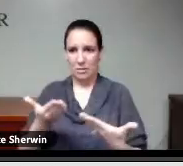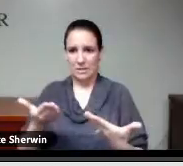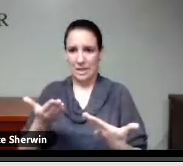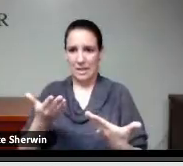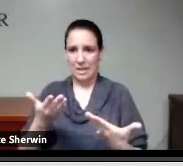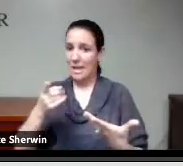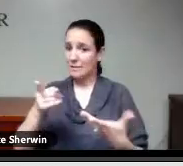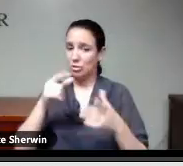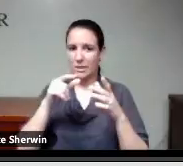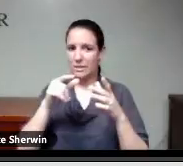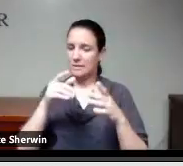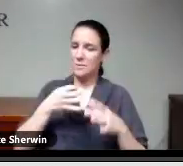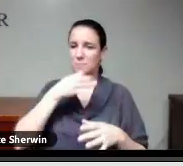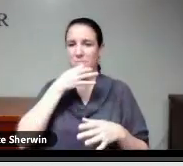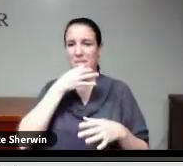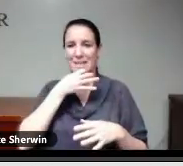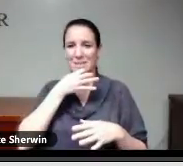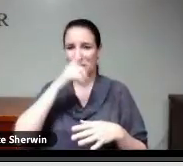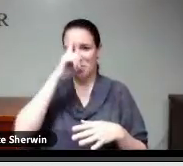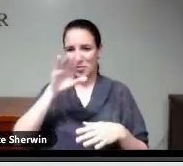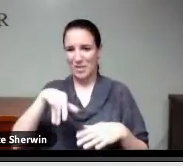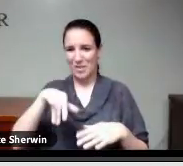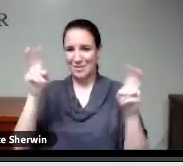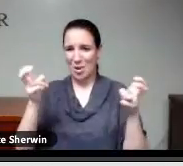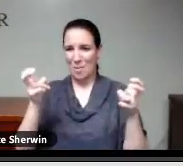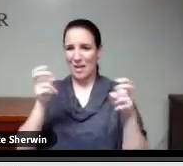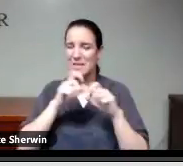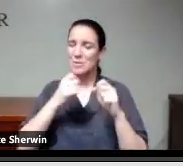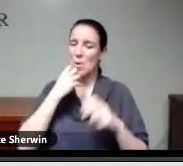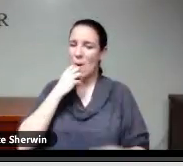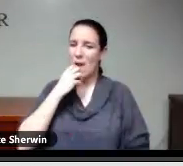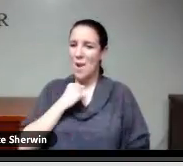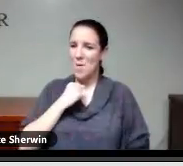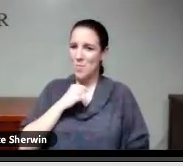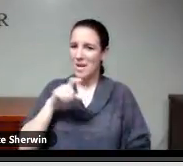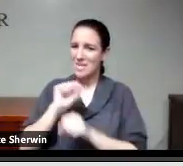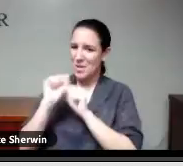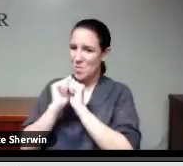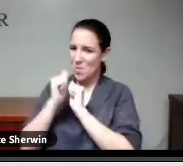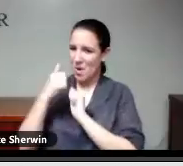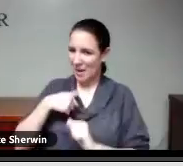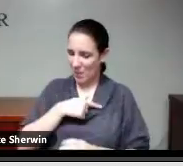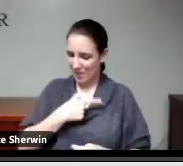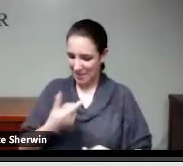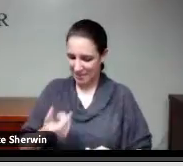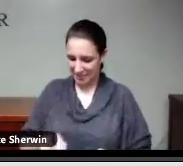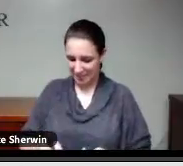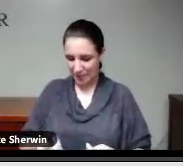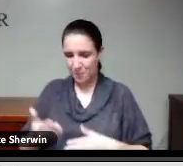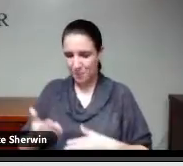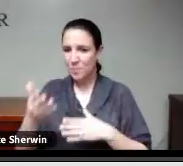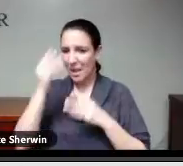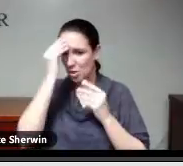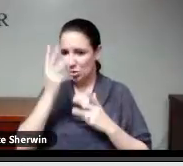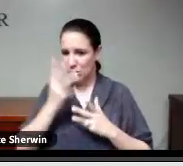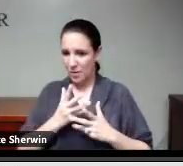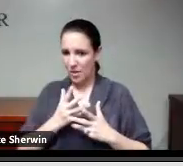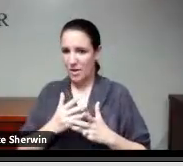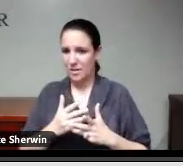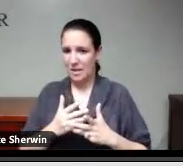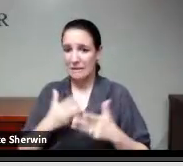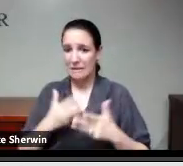consummate expert on this. So I appreciate your working with me along the way and sharing your ideas. And thank you